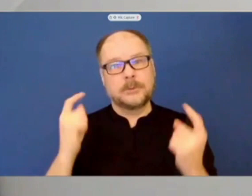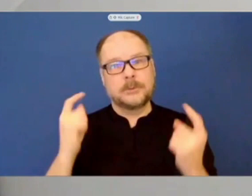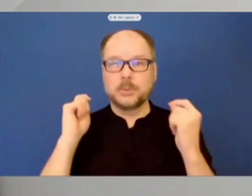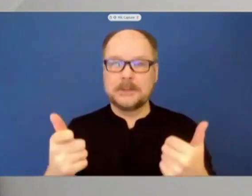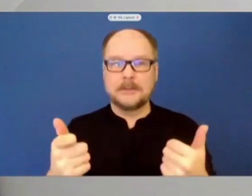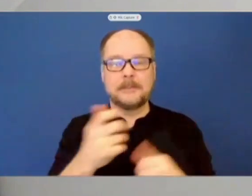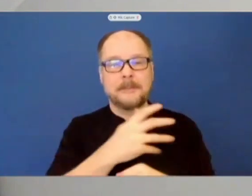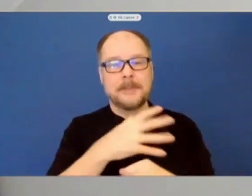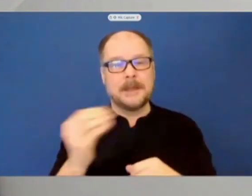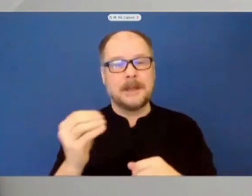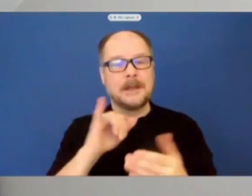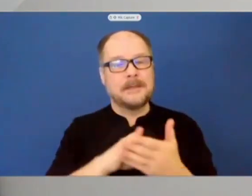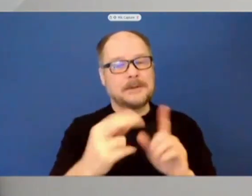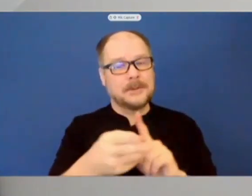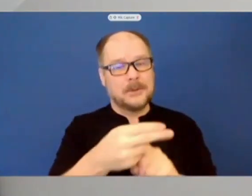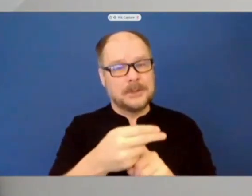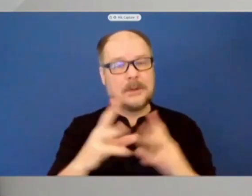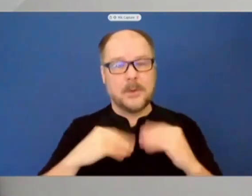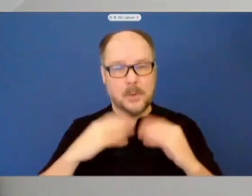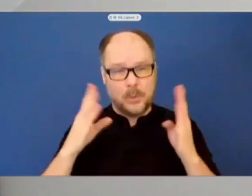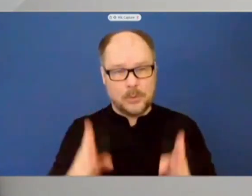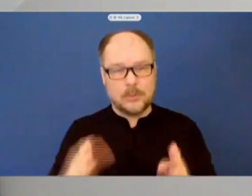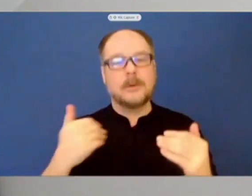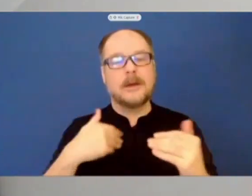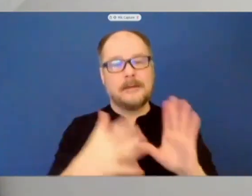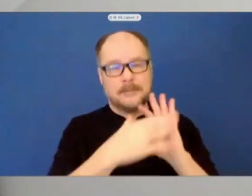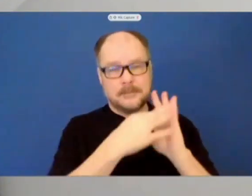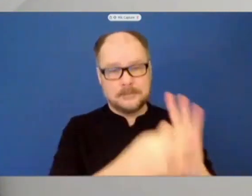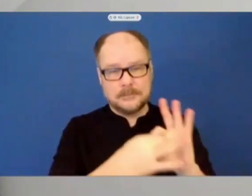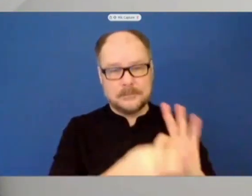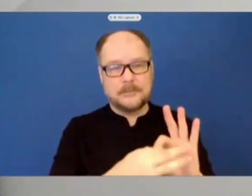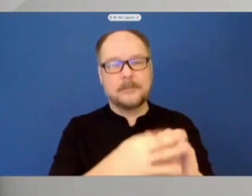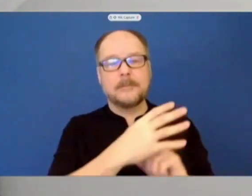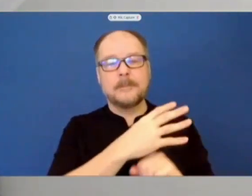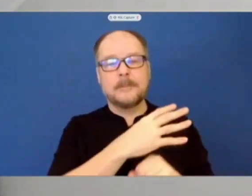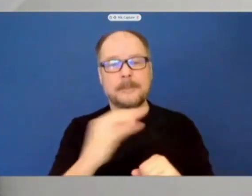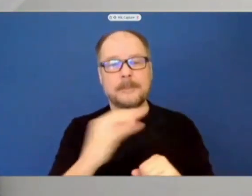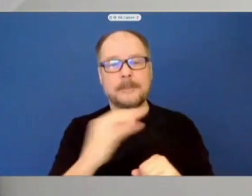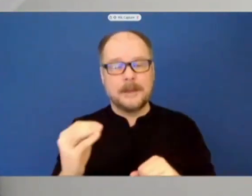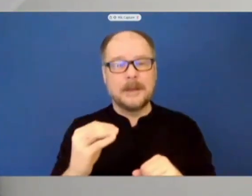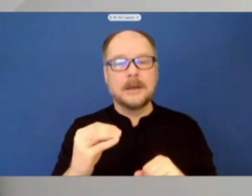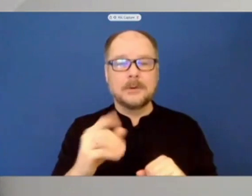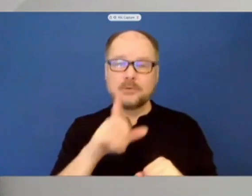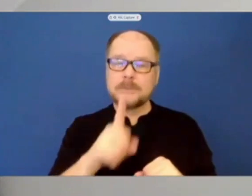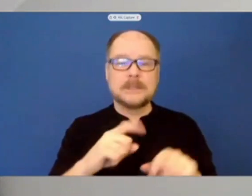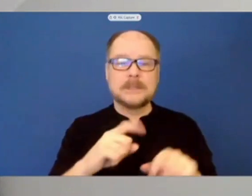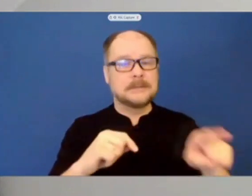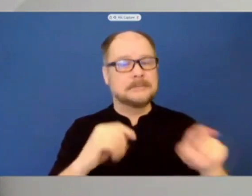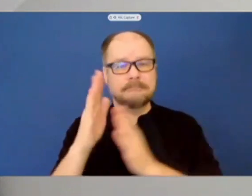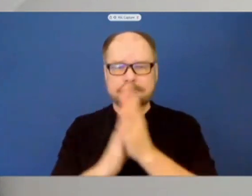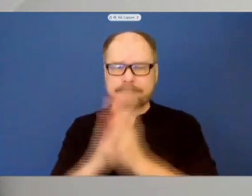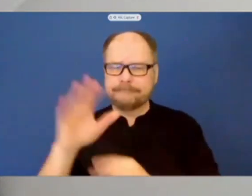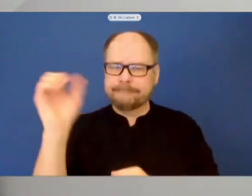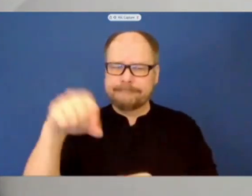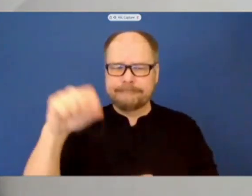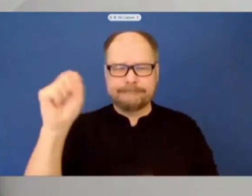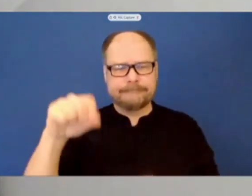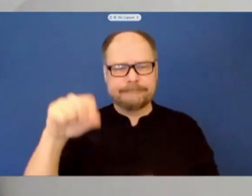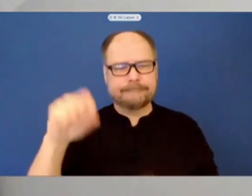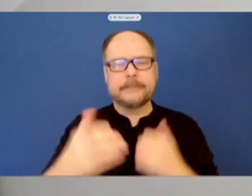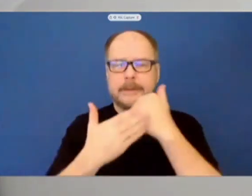a hotel owner that we do have an existing relationship with and was just really eager to help and be part of a